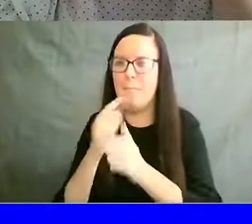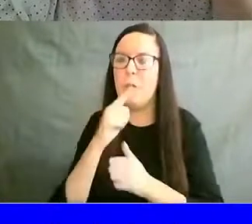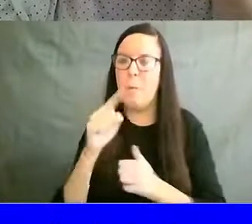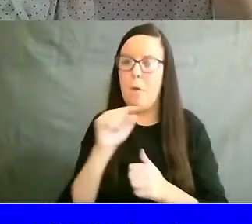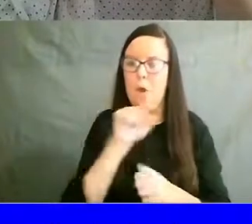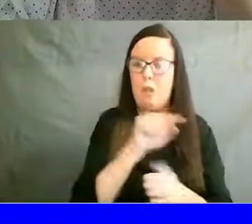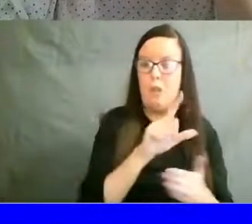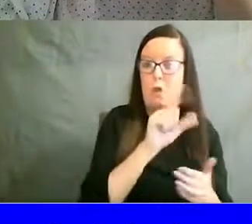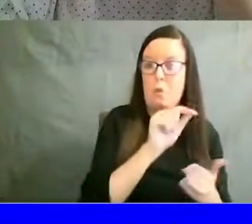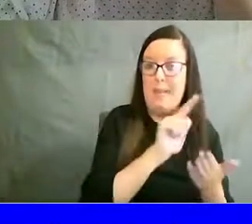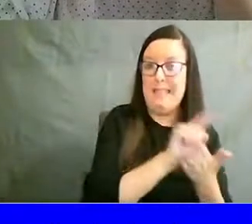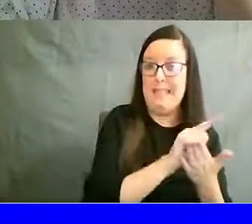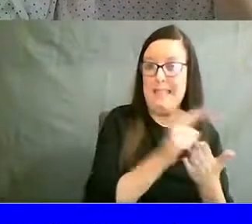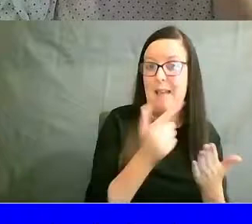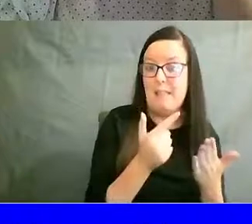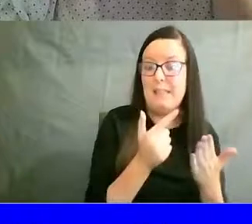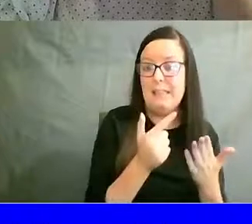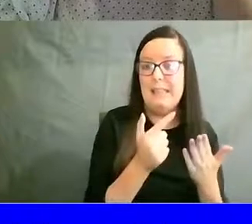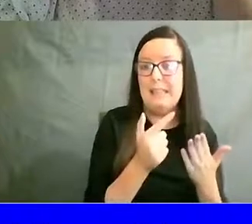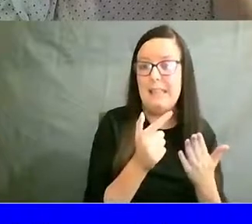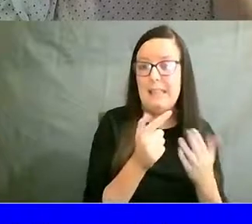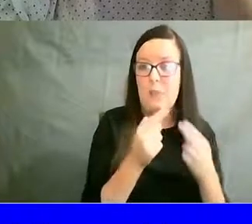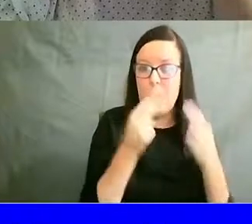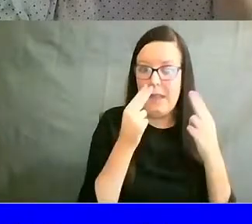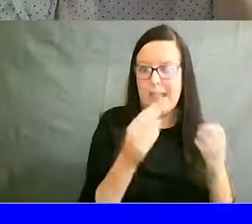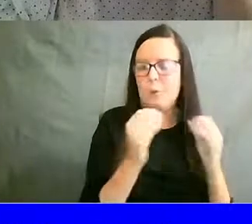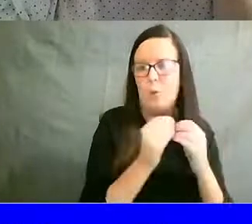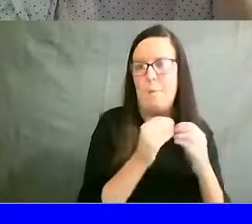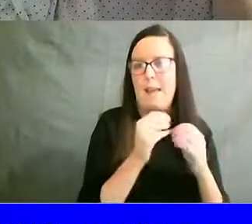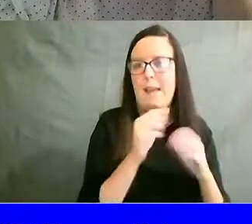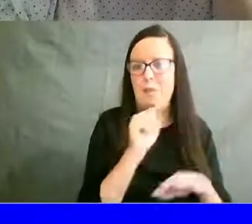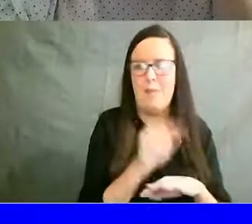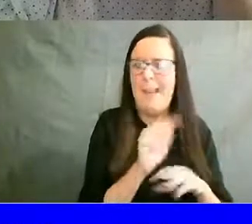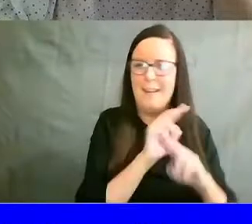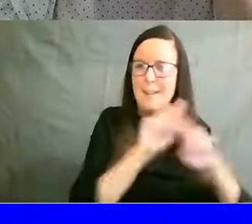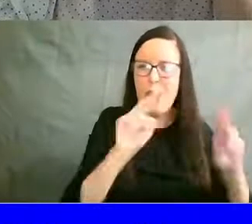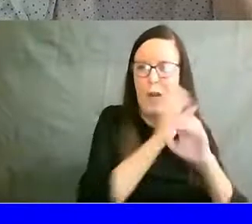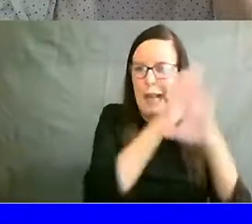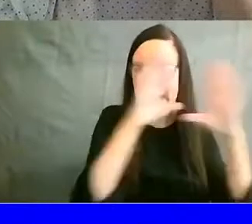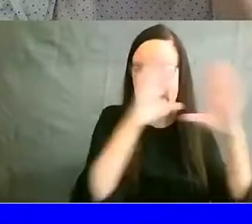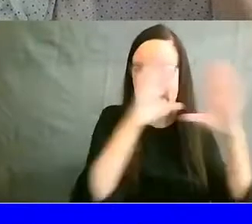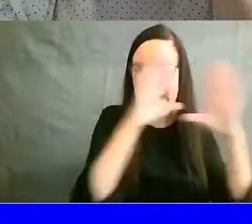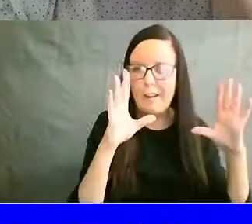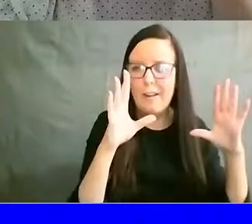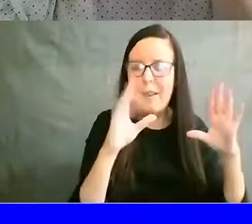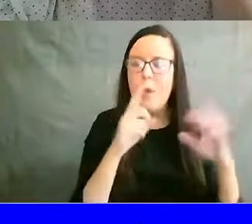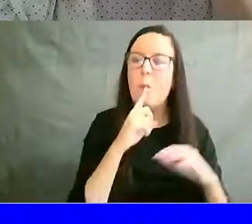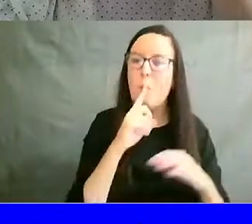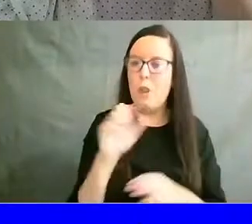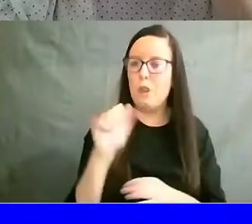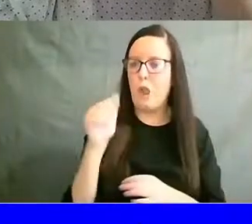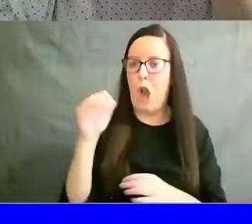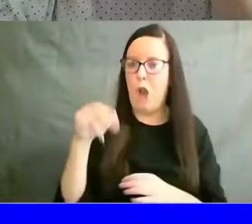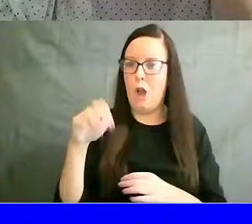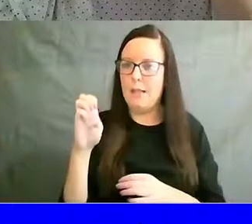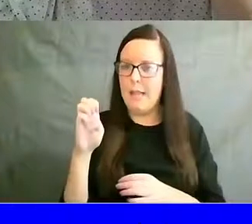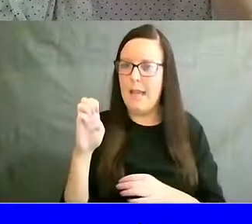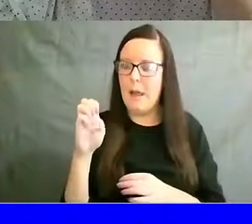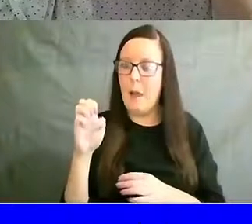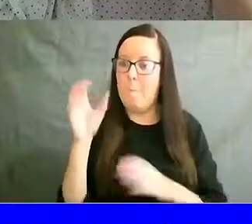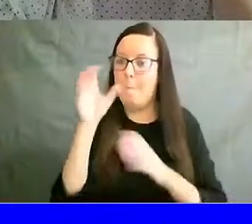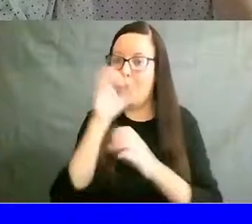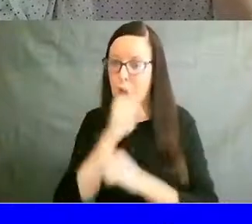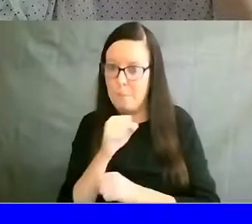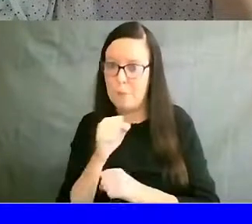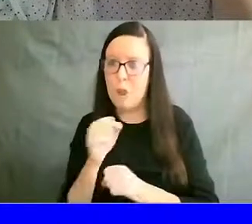way to address that. It isn't that clear, and I can see why you're asking the question, but I think to Áine's point, the presumption of capacity is there,